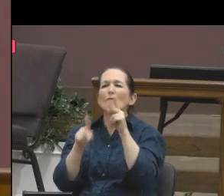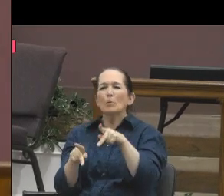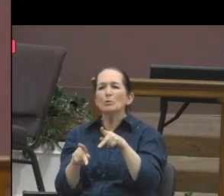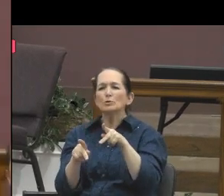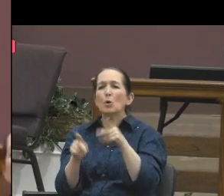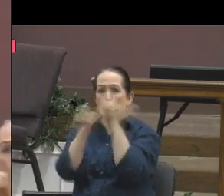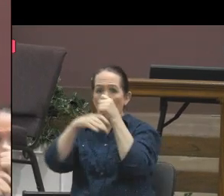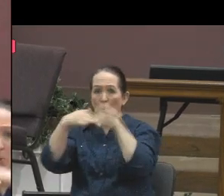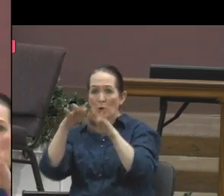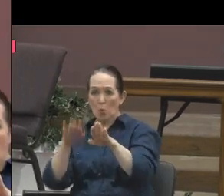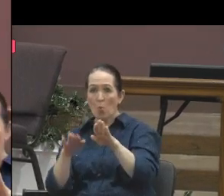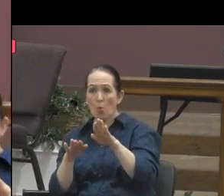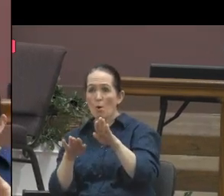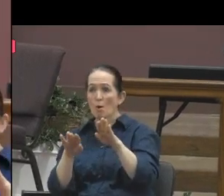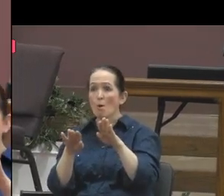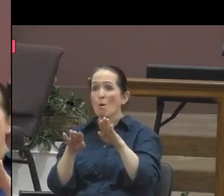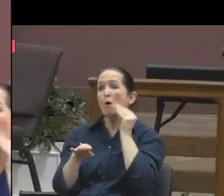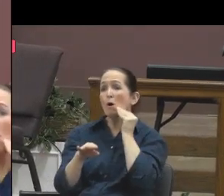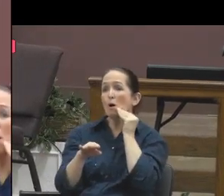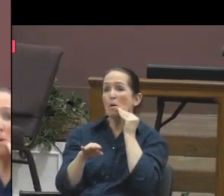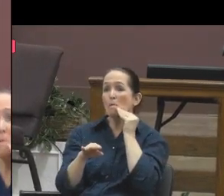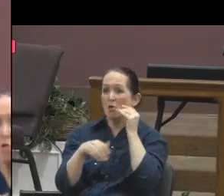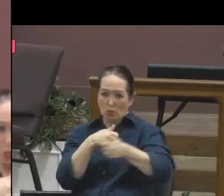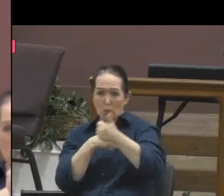and threatened your wife and your children,